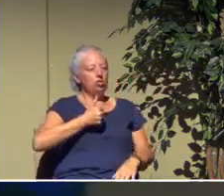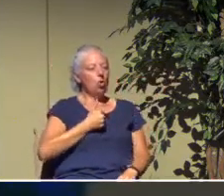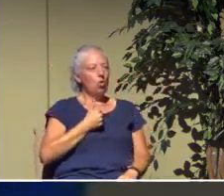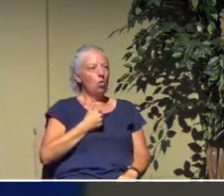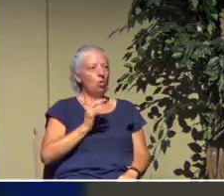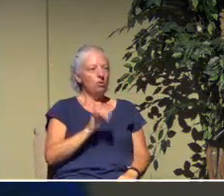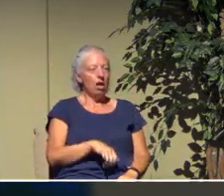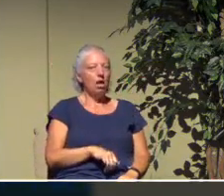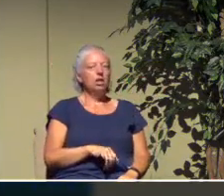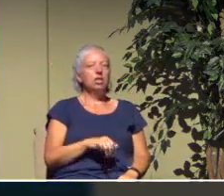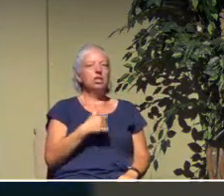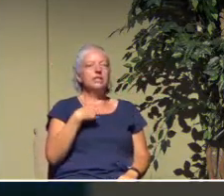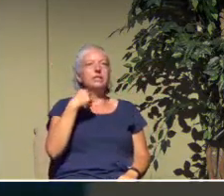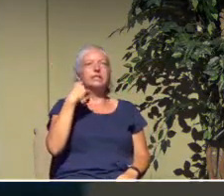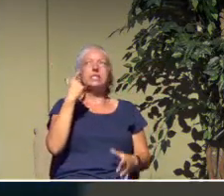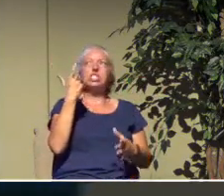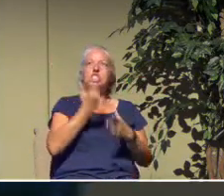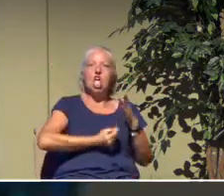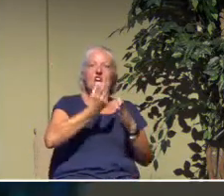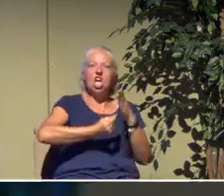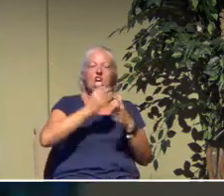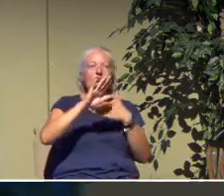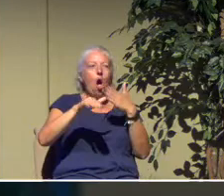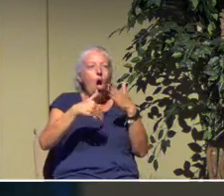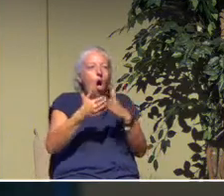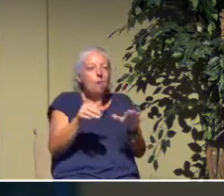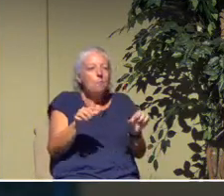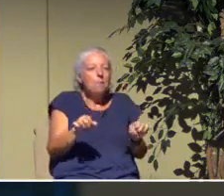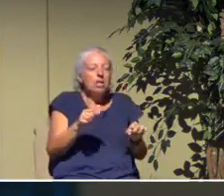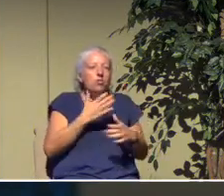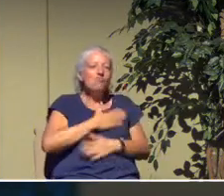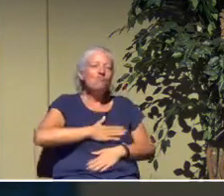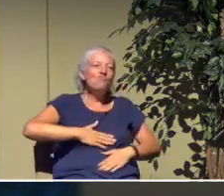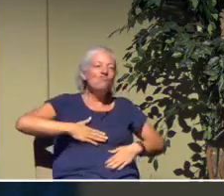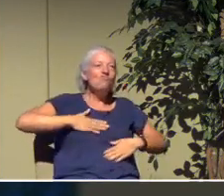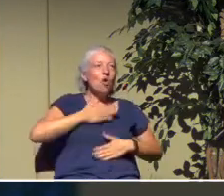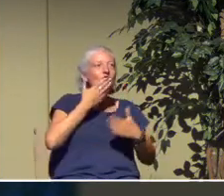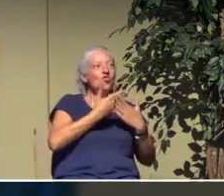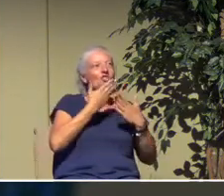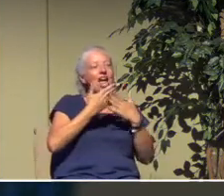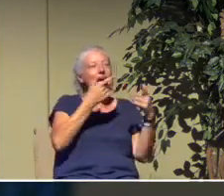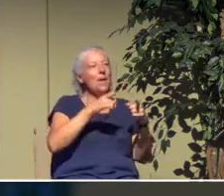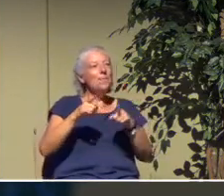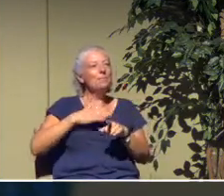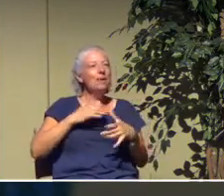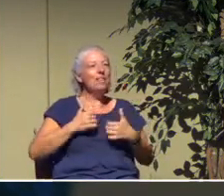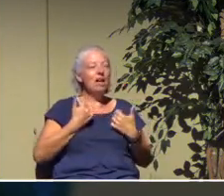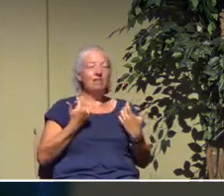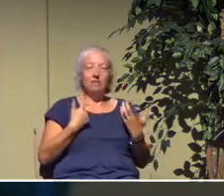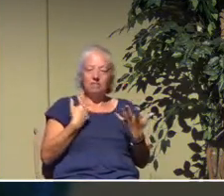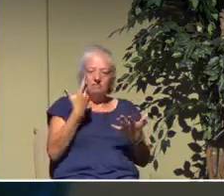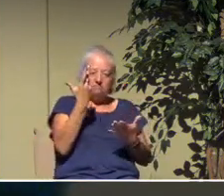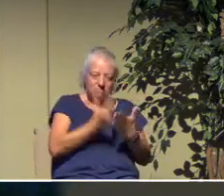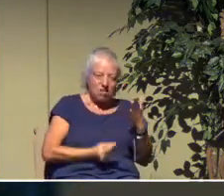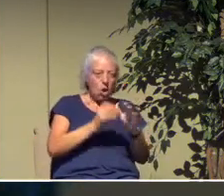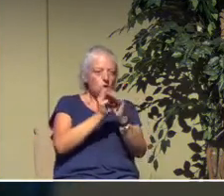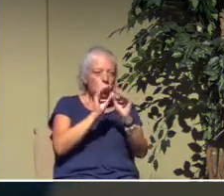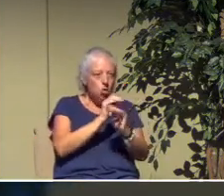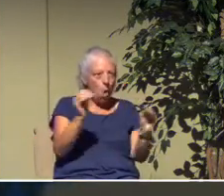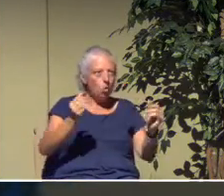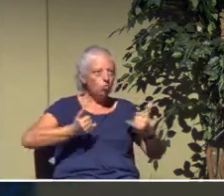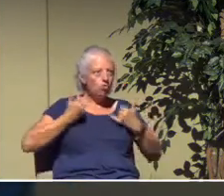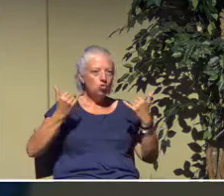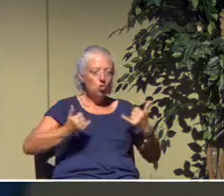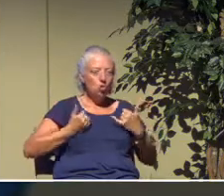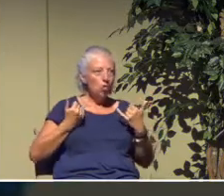lost every ability I had to enjoy the good things in my life. I took no